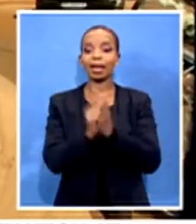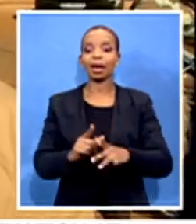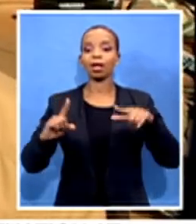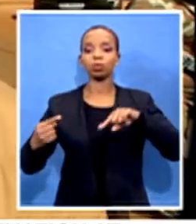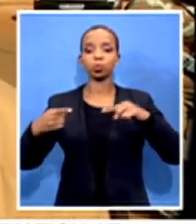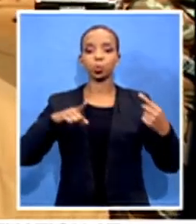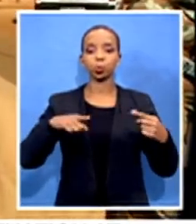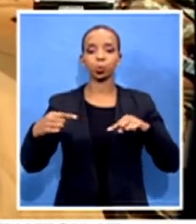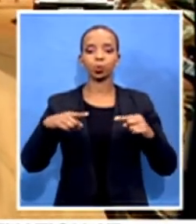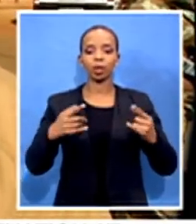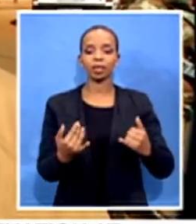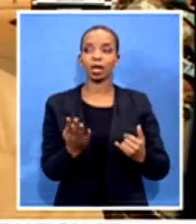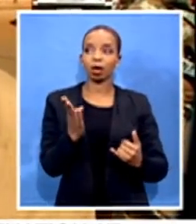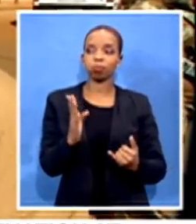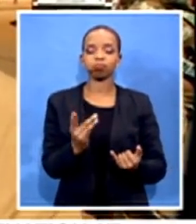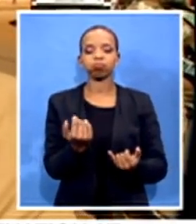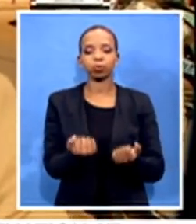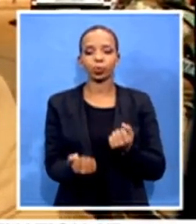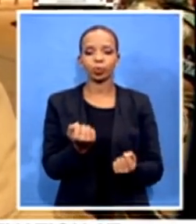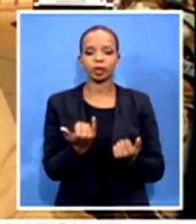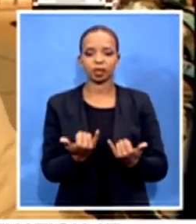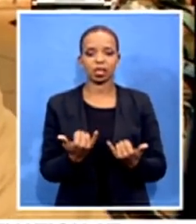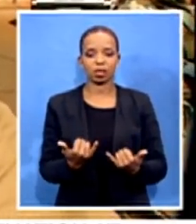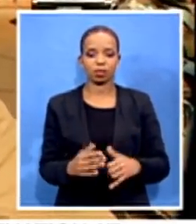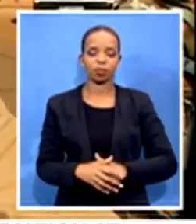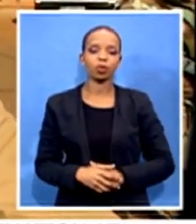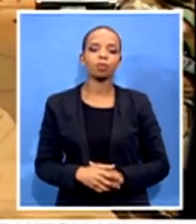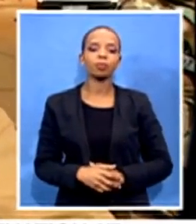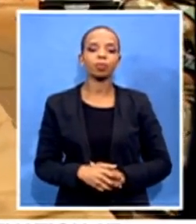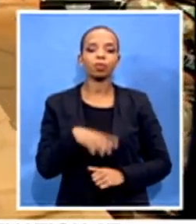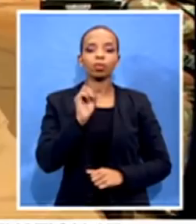a legal case that is before court. So what happened is